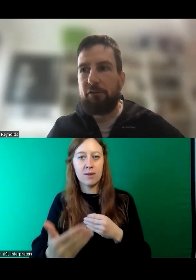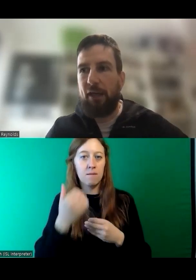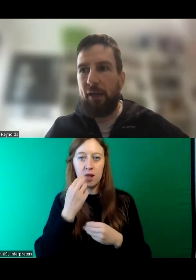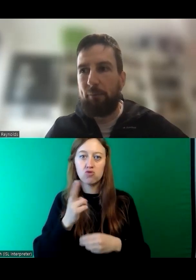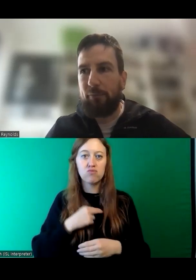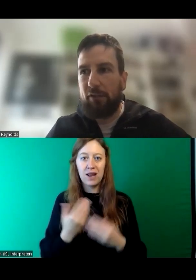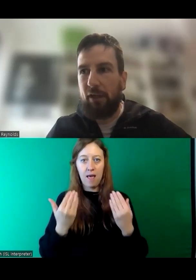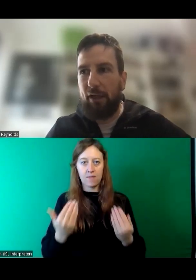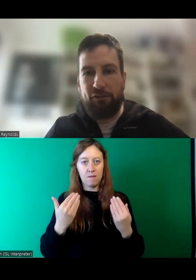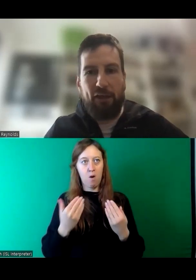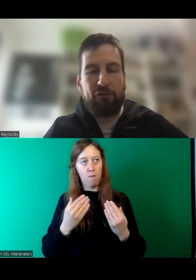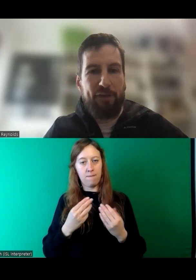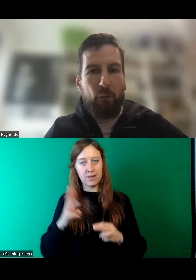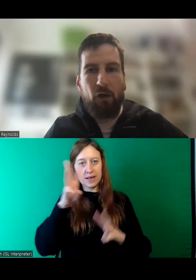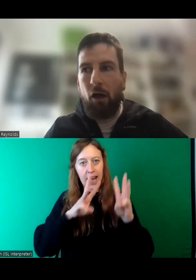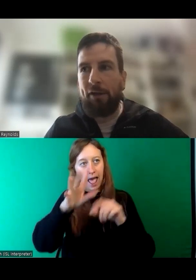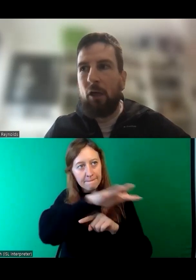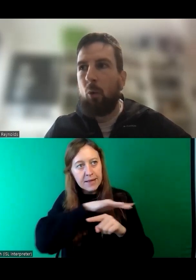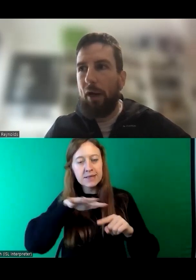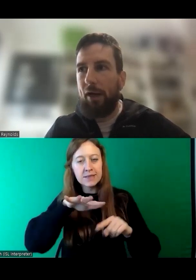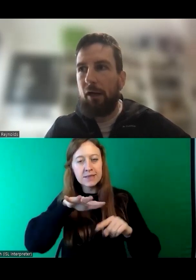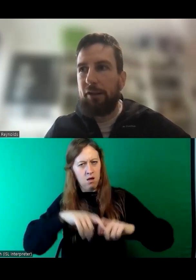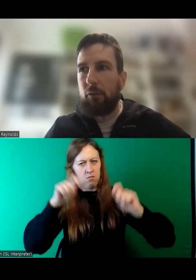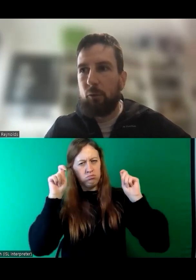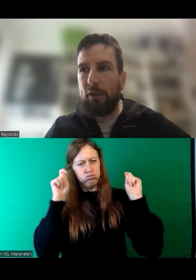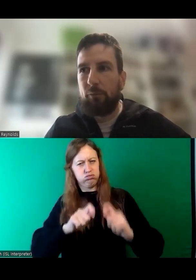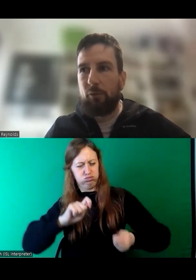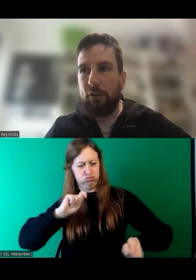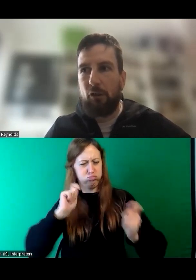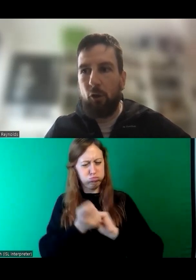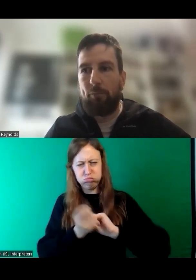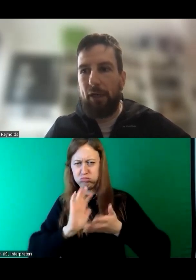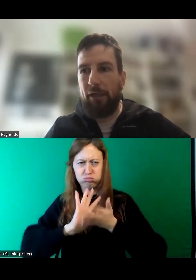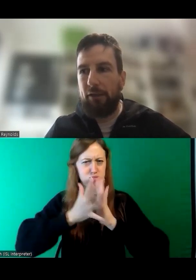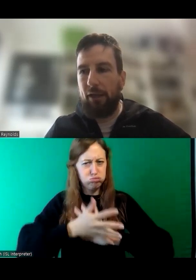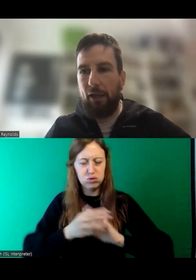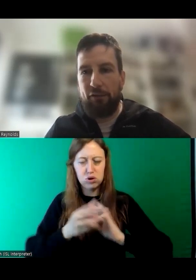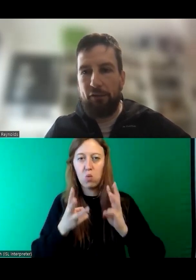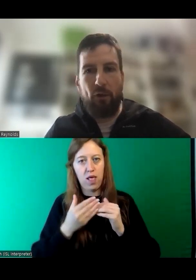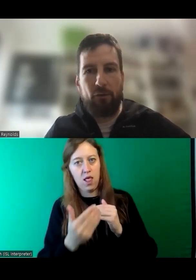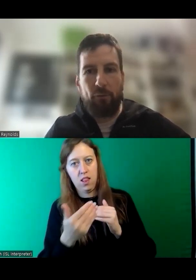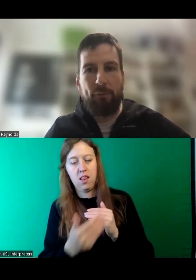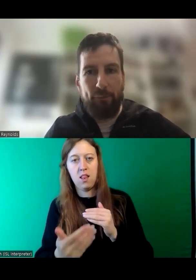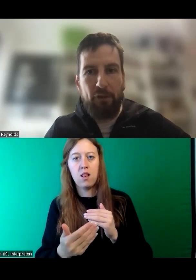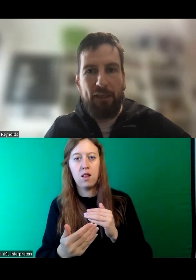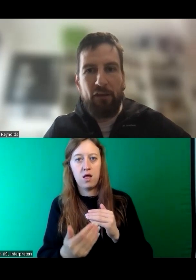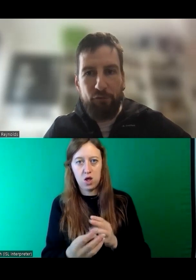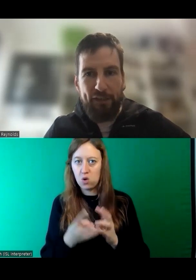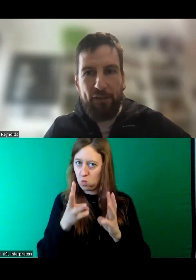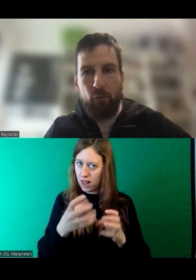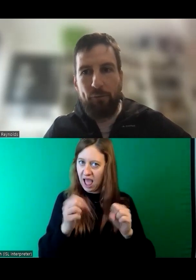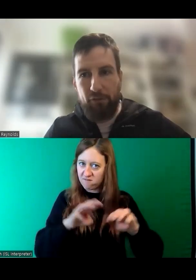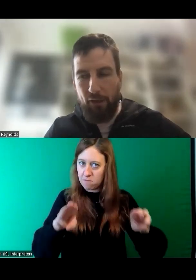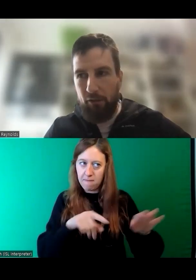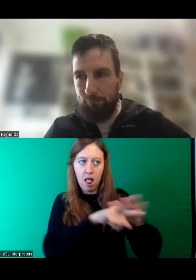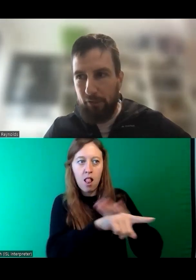climate catastrophe that we're on, where there will come a time where there will be people